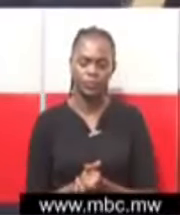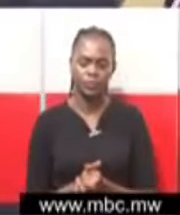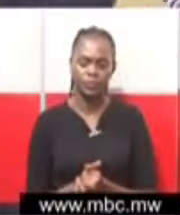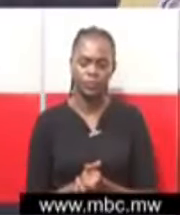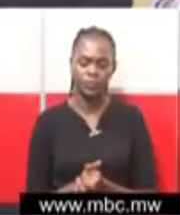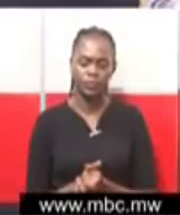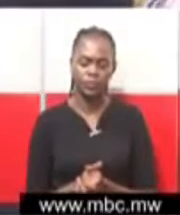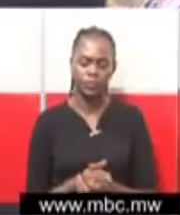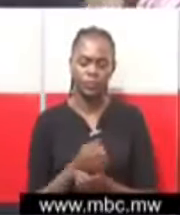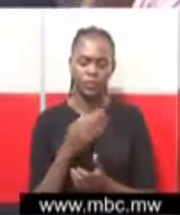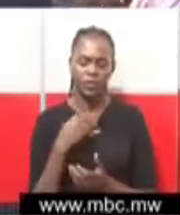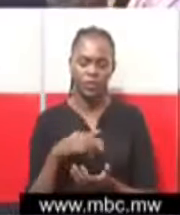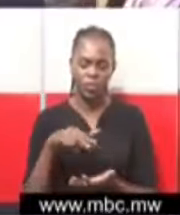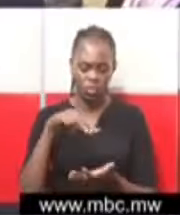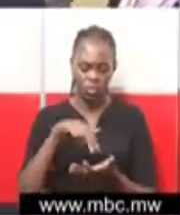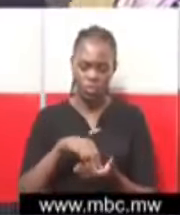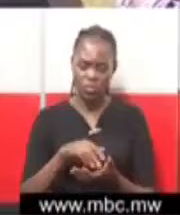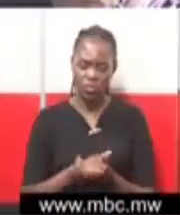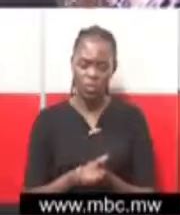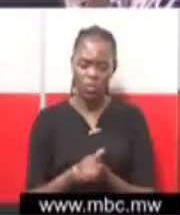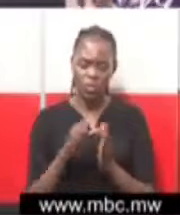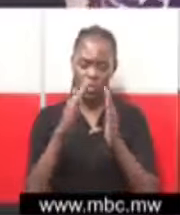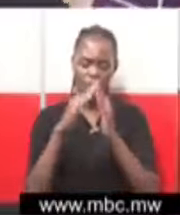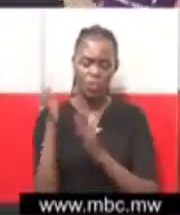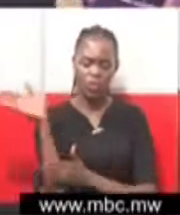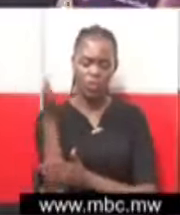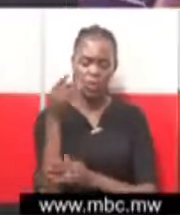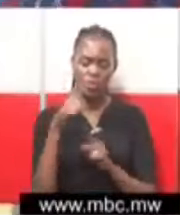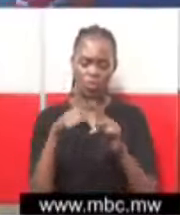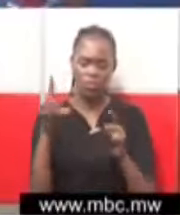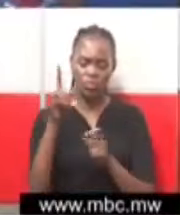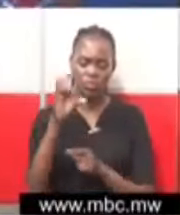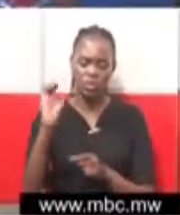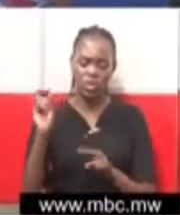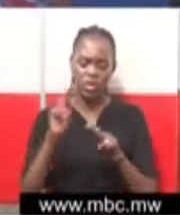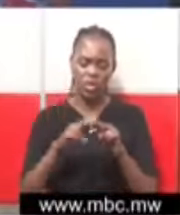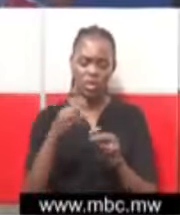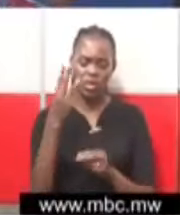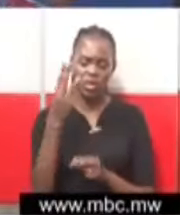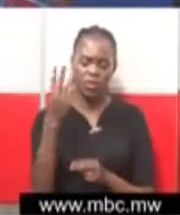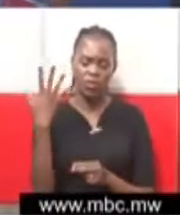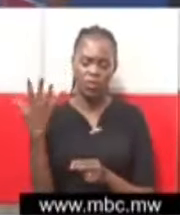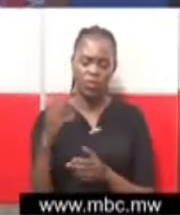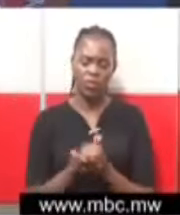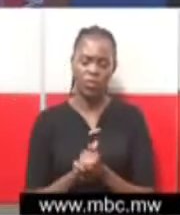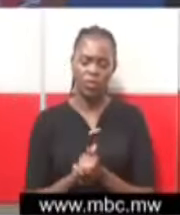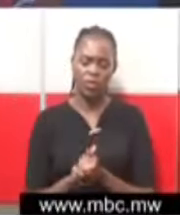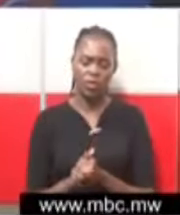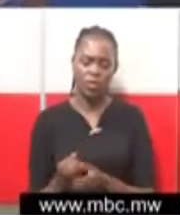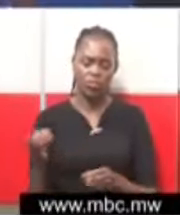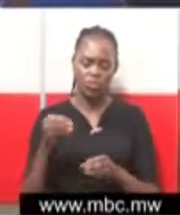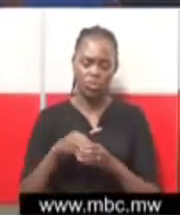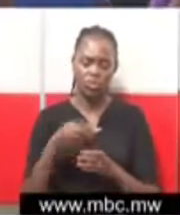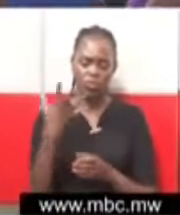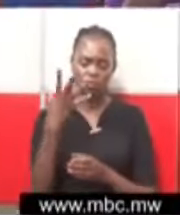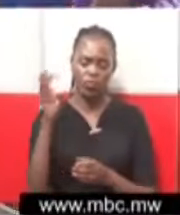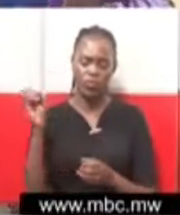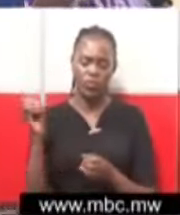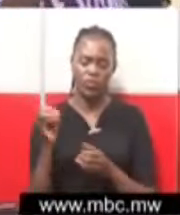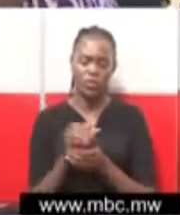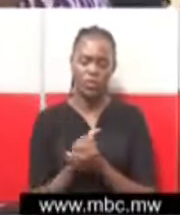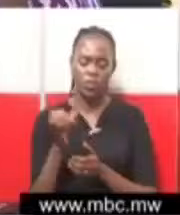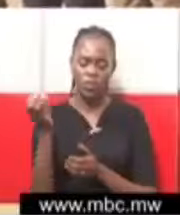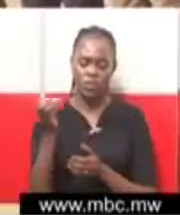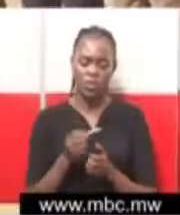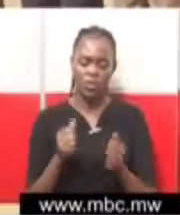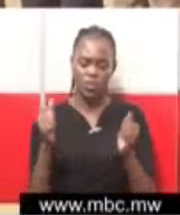to increase women representation at parliament and council level up to 35% in 2025 elections and 50% in